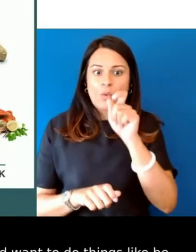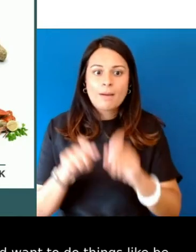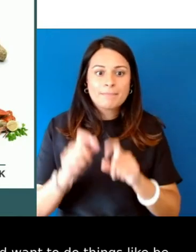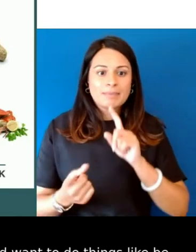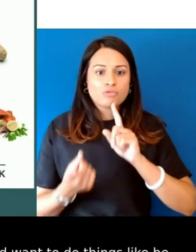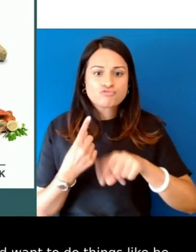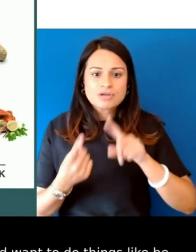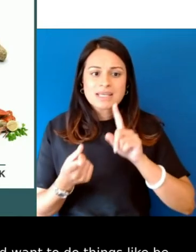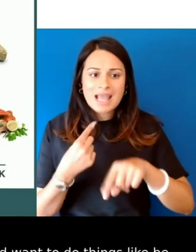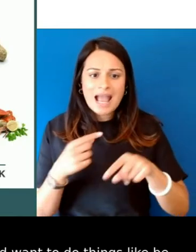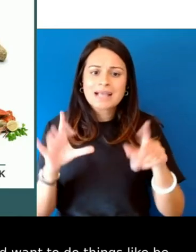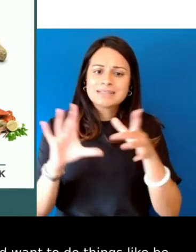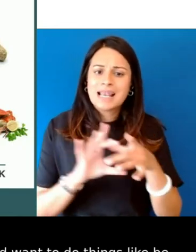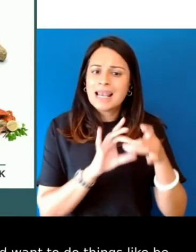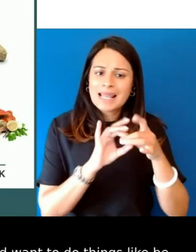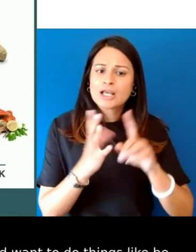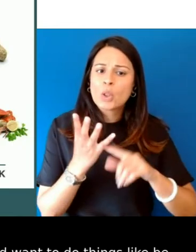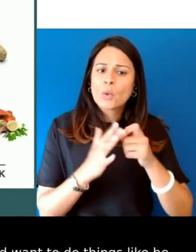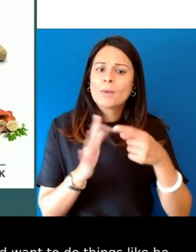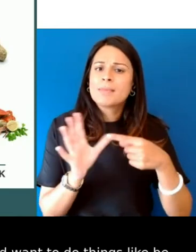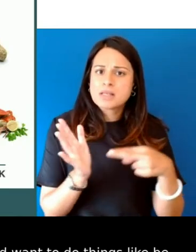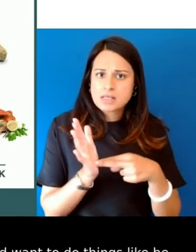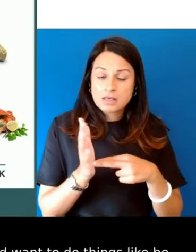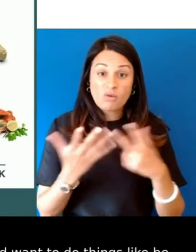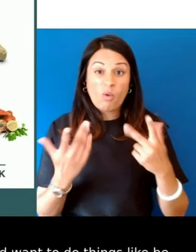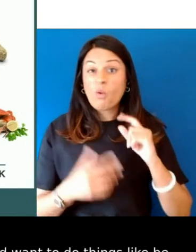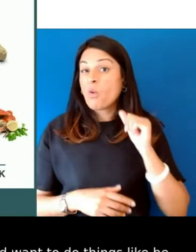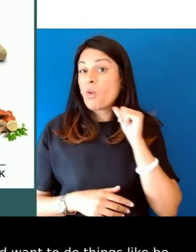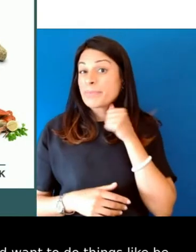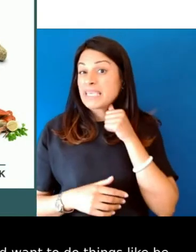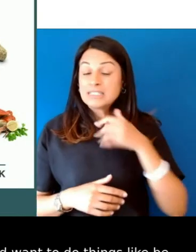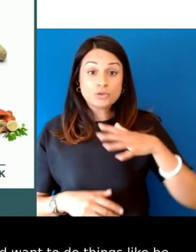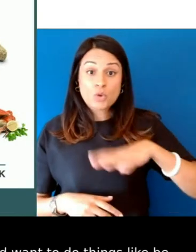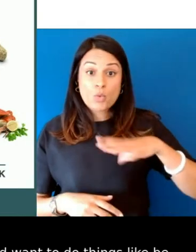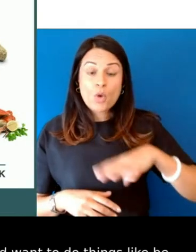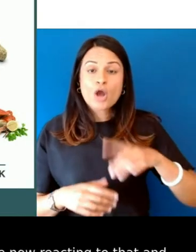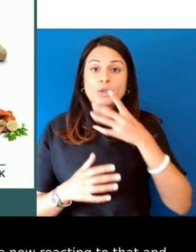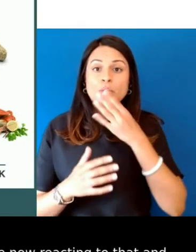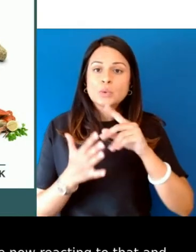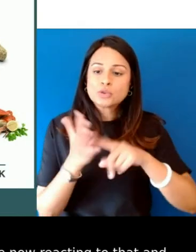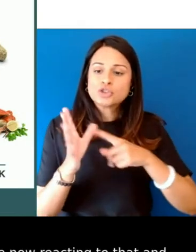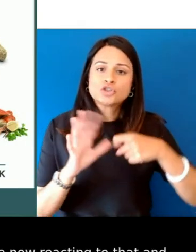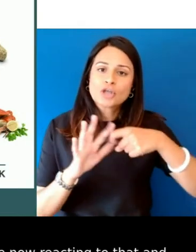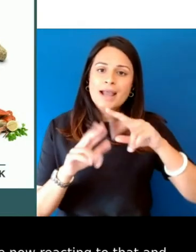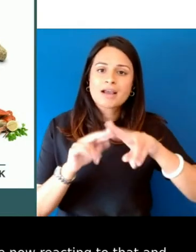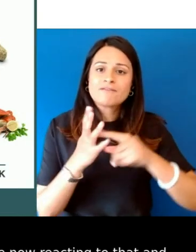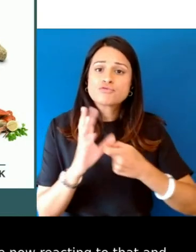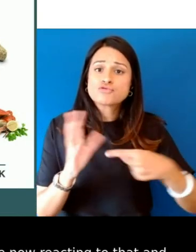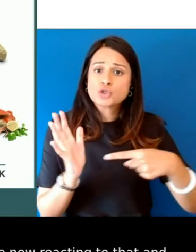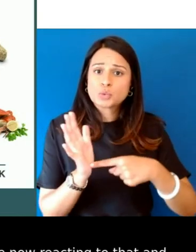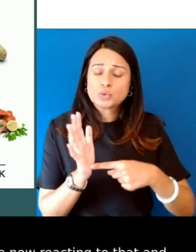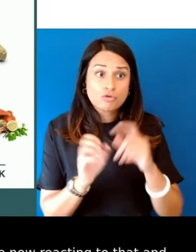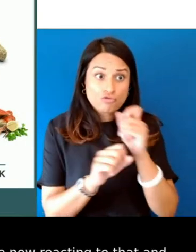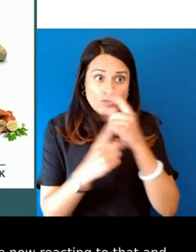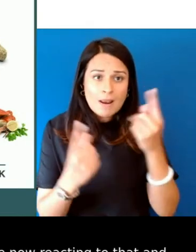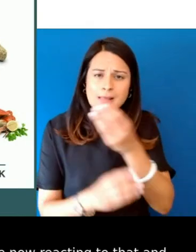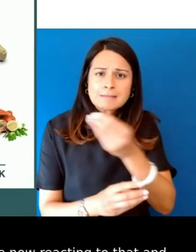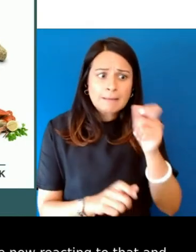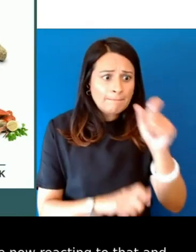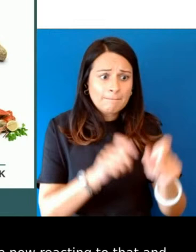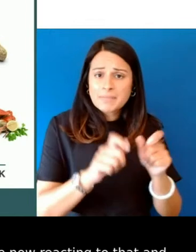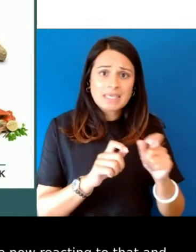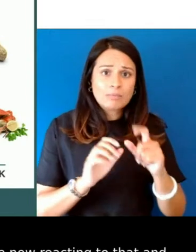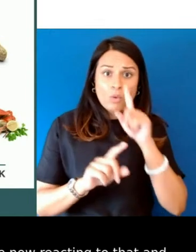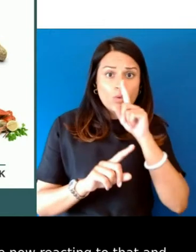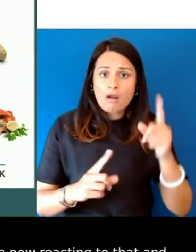craze to kind of go more meat-free we're using um foods like jackfruit and then some of my colleagues are seeing some more unusual allergies to jackfruit